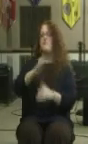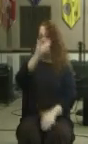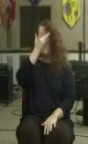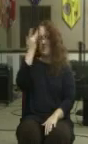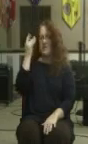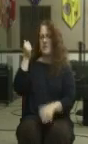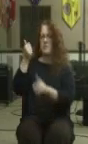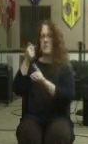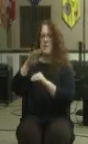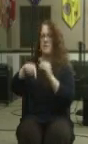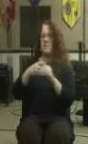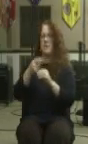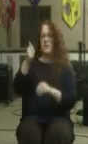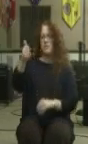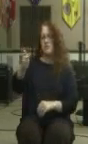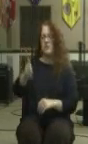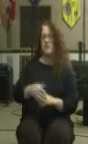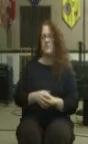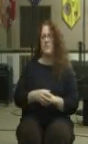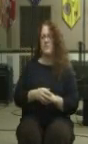Forget about yourself.